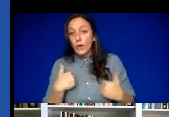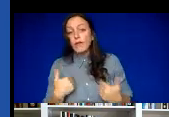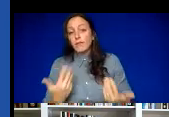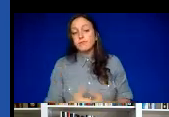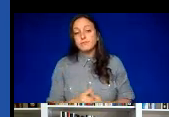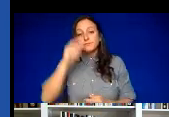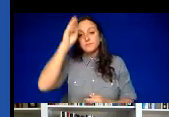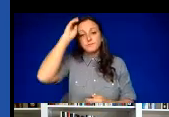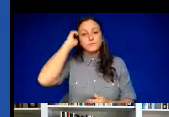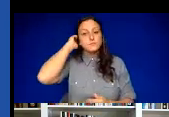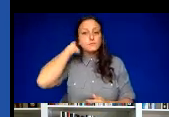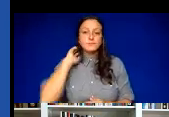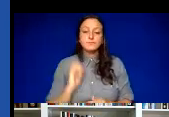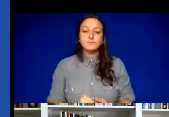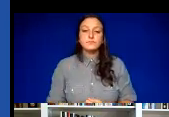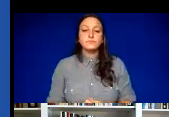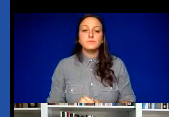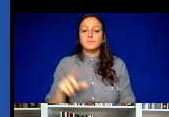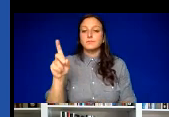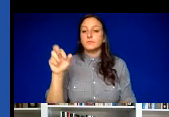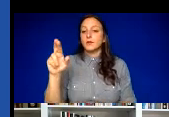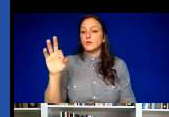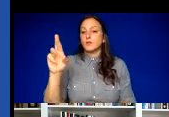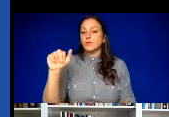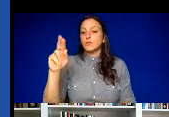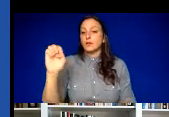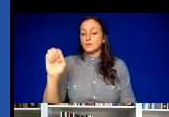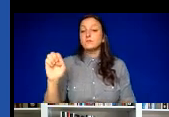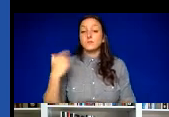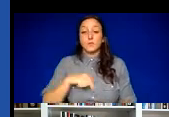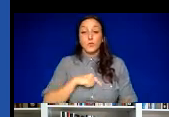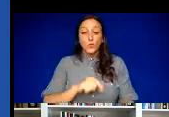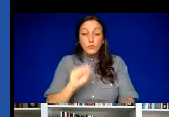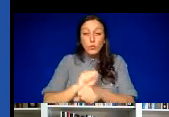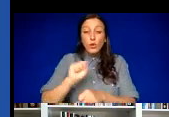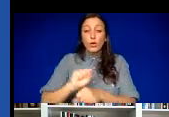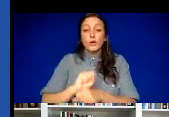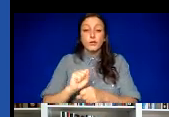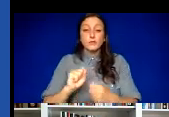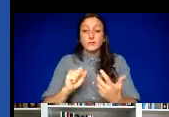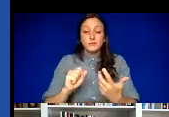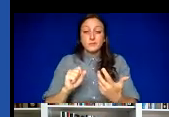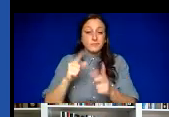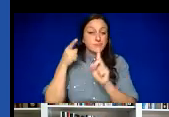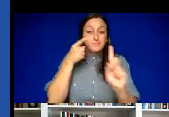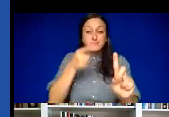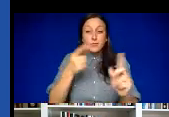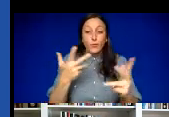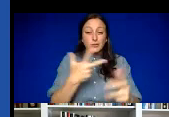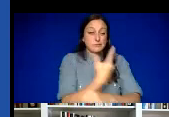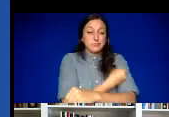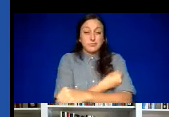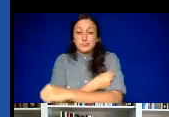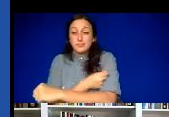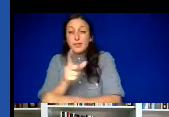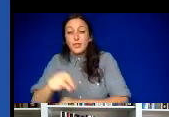I might add that as we've worked hard to vaccinate the older Coloradans, people 50 and